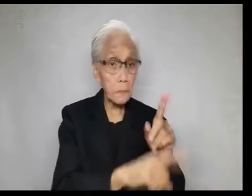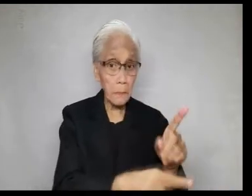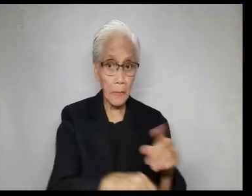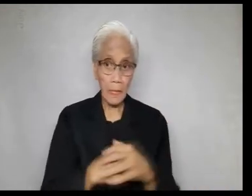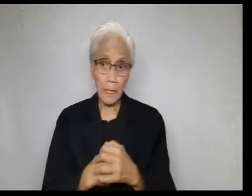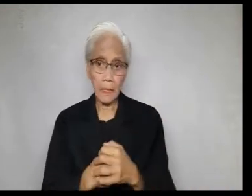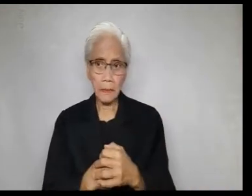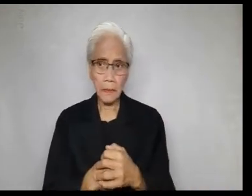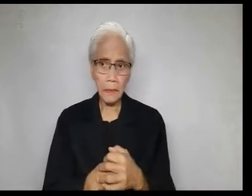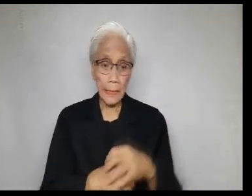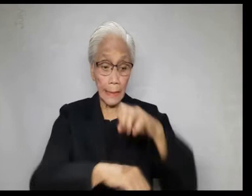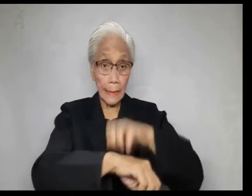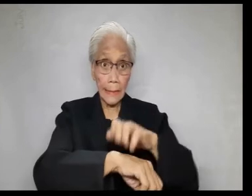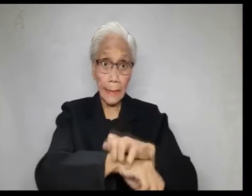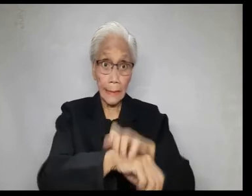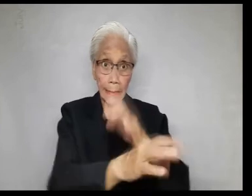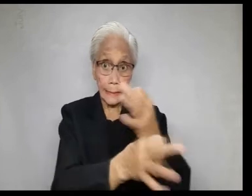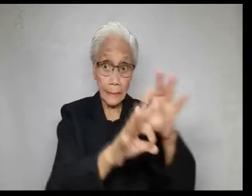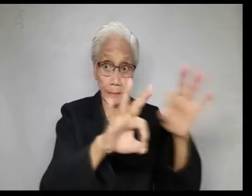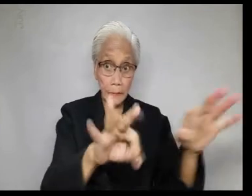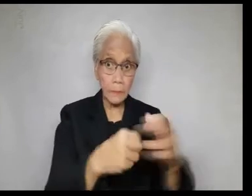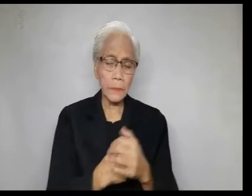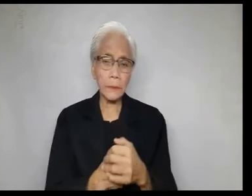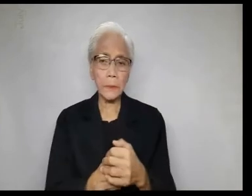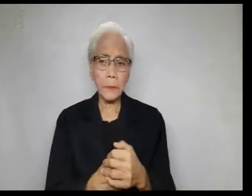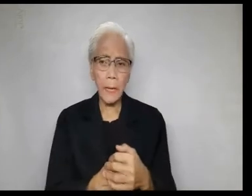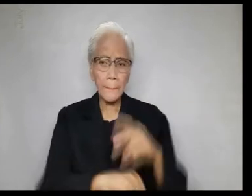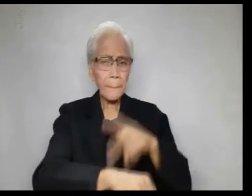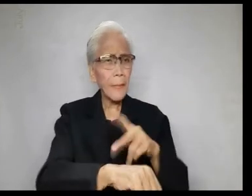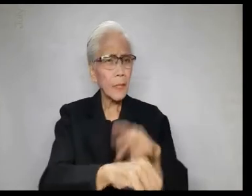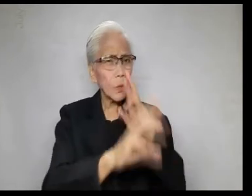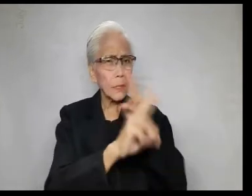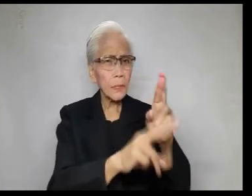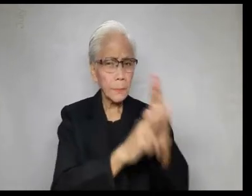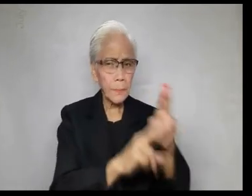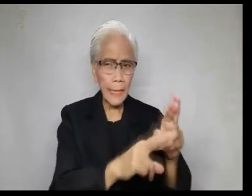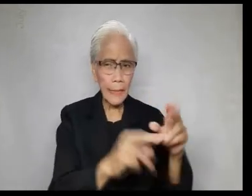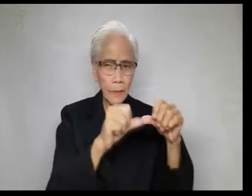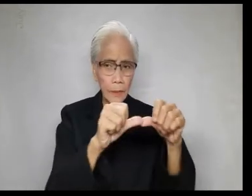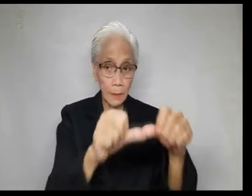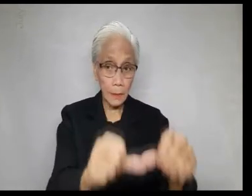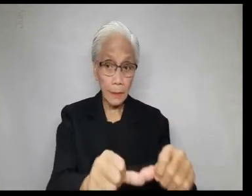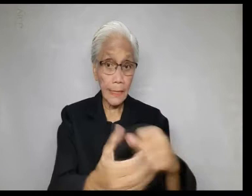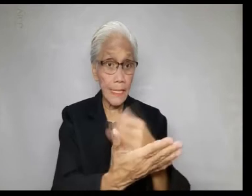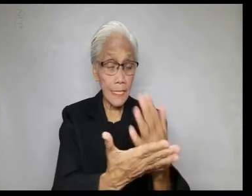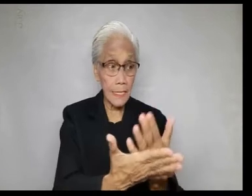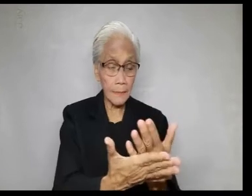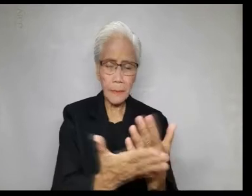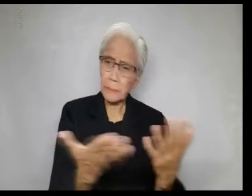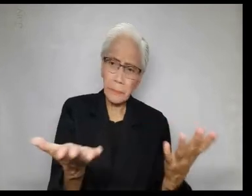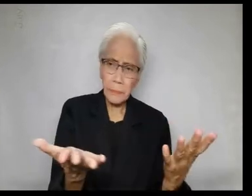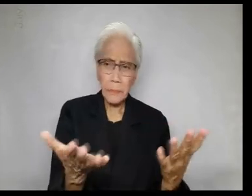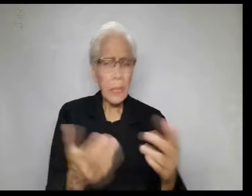kyrie su oides hoti philose." In free English interpretation, Peter was responding